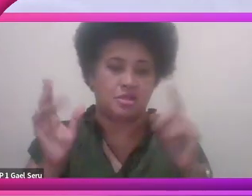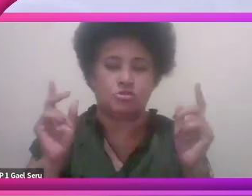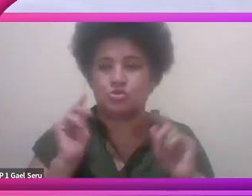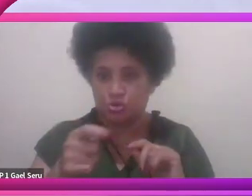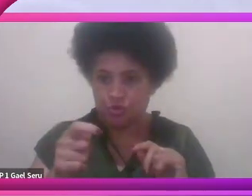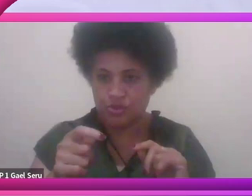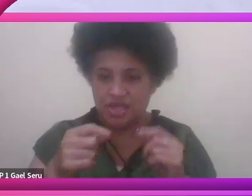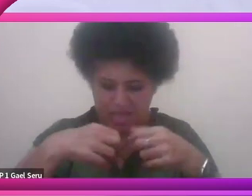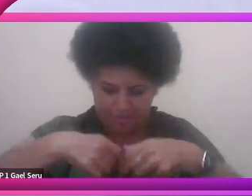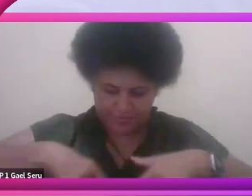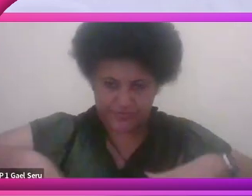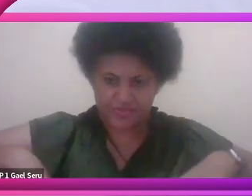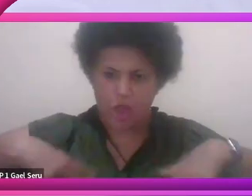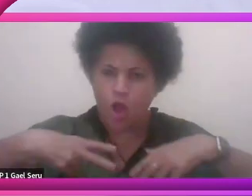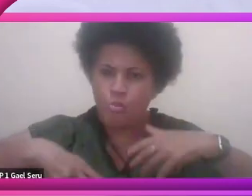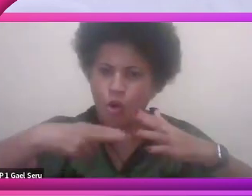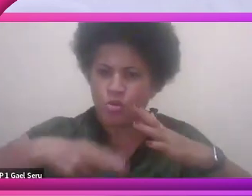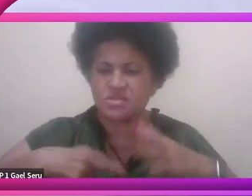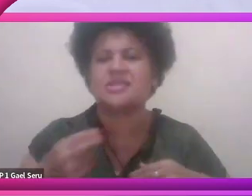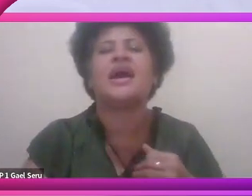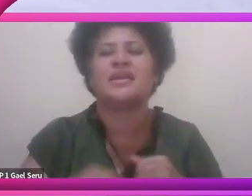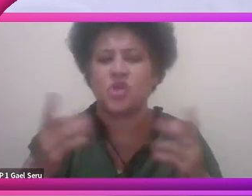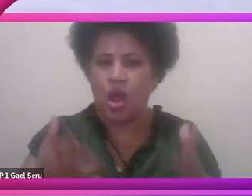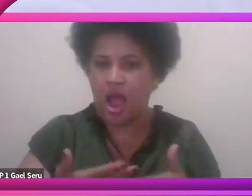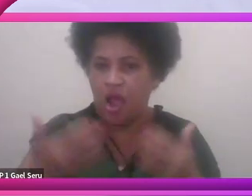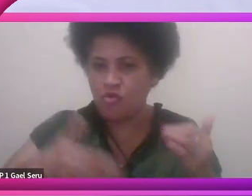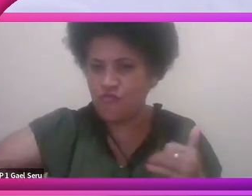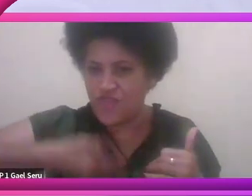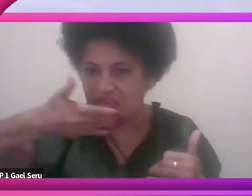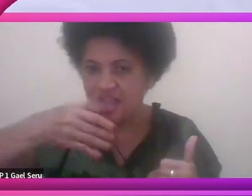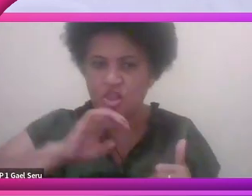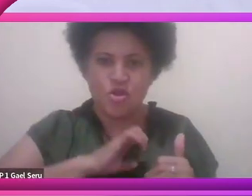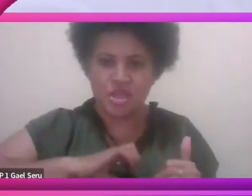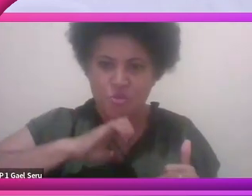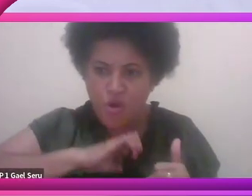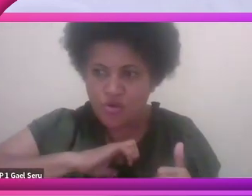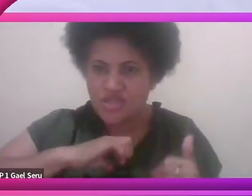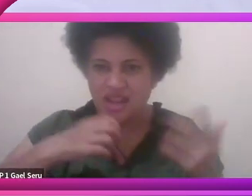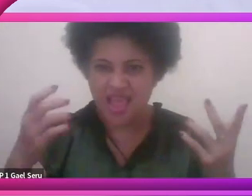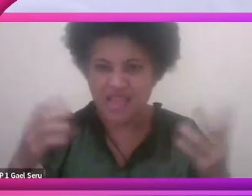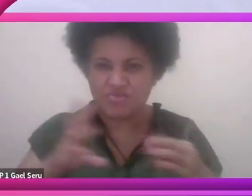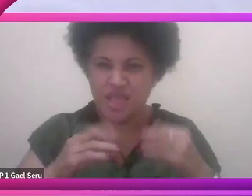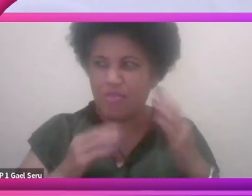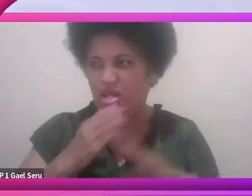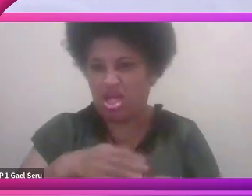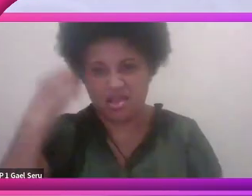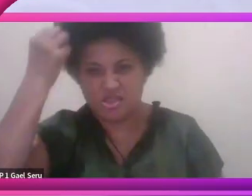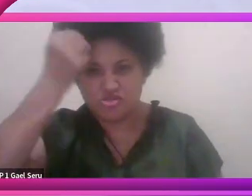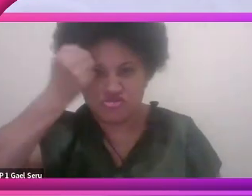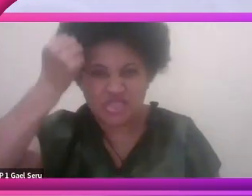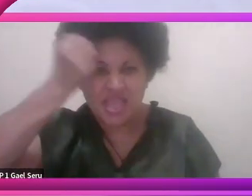to feeling emotions. She also linked to emotional strain. Also the stress during pregnancy is